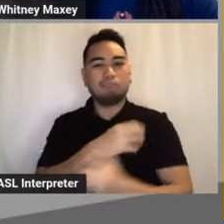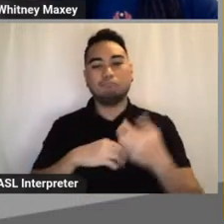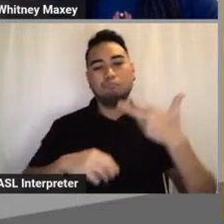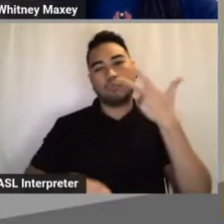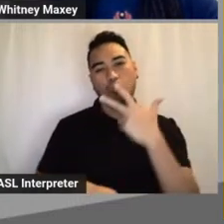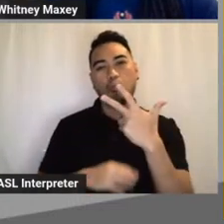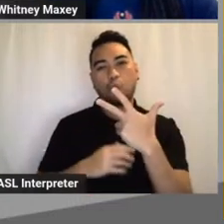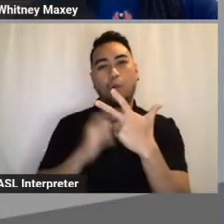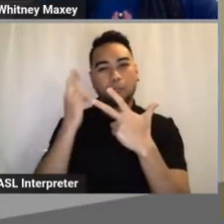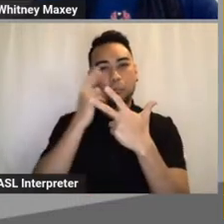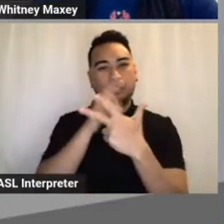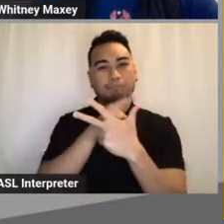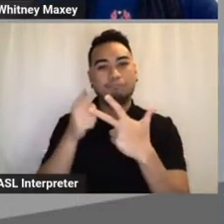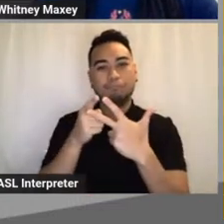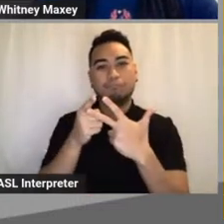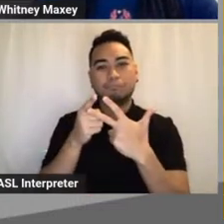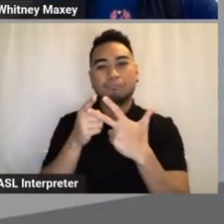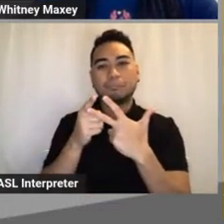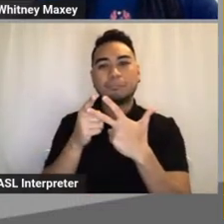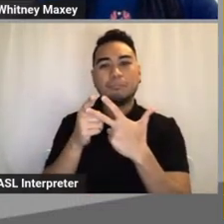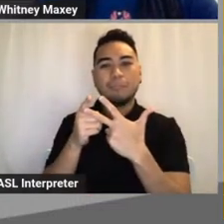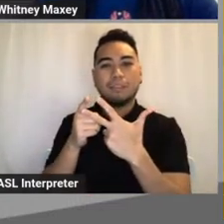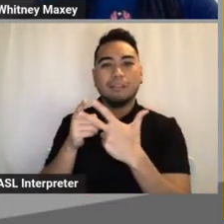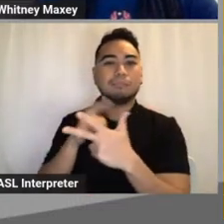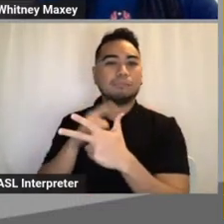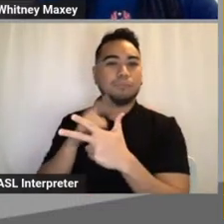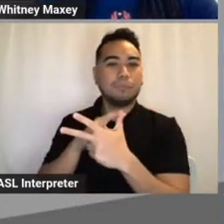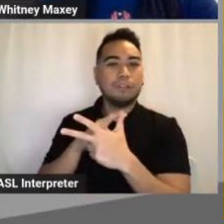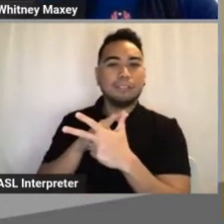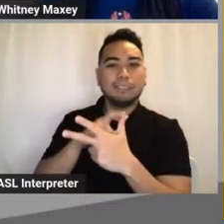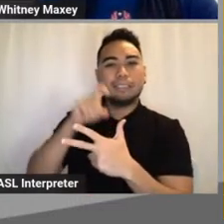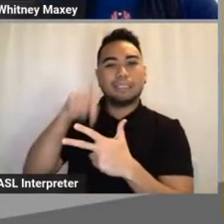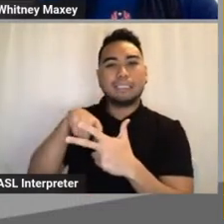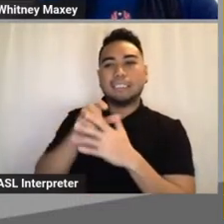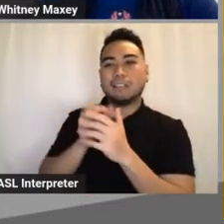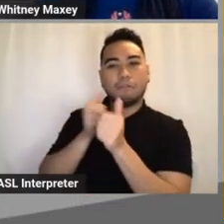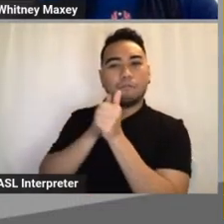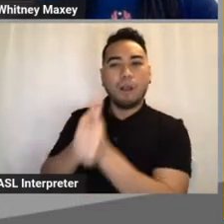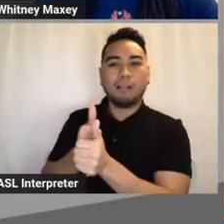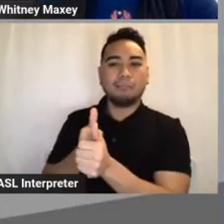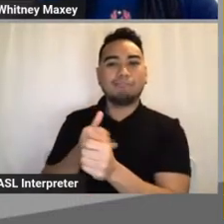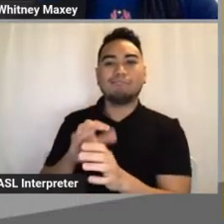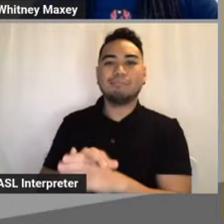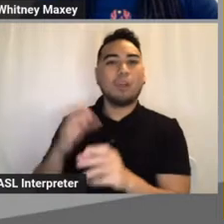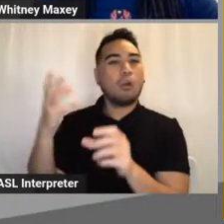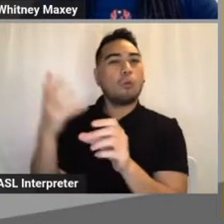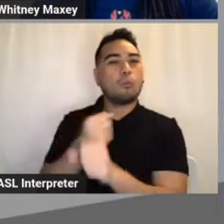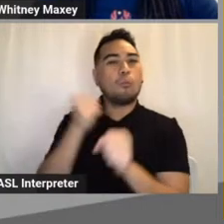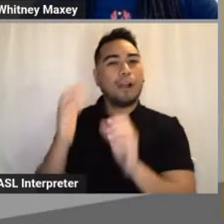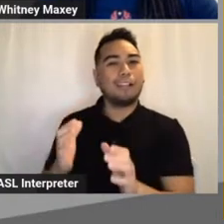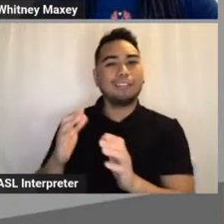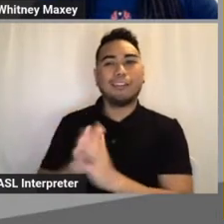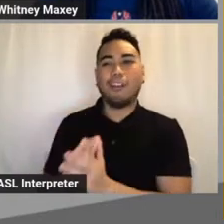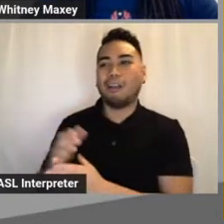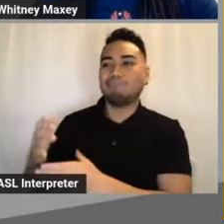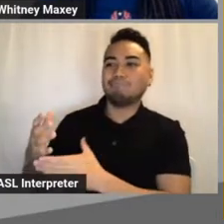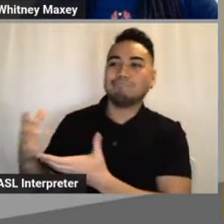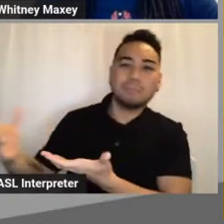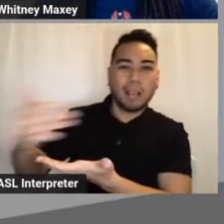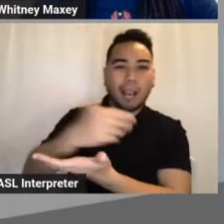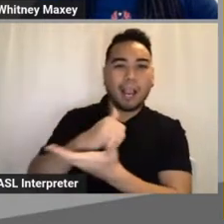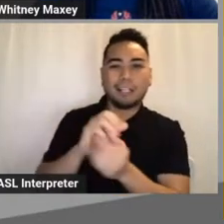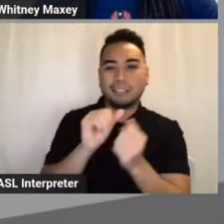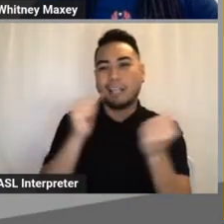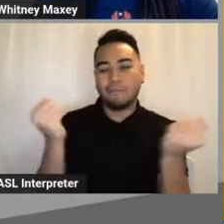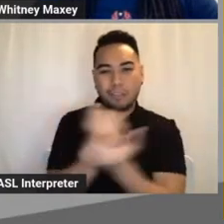still forced to function under a winner-take-all, two-party electoral system, and that will be the case for the foreseeable